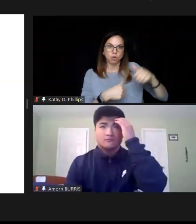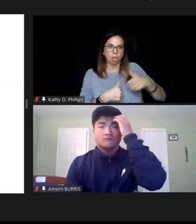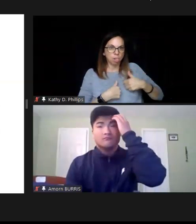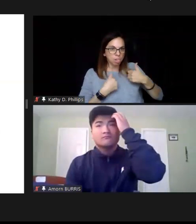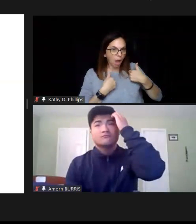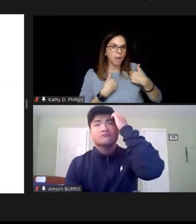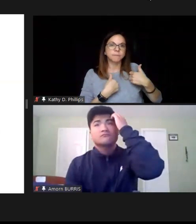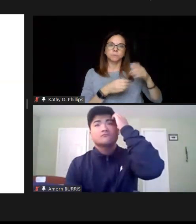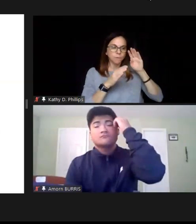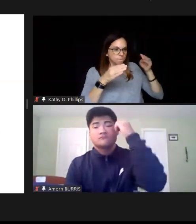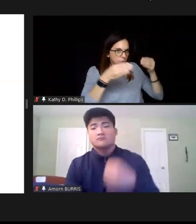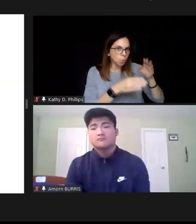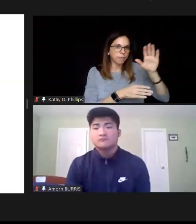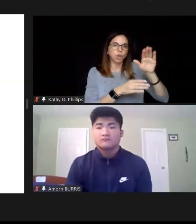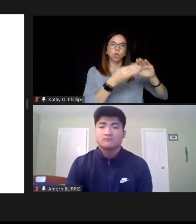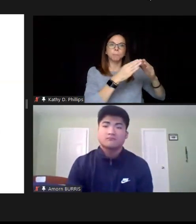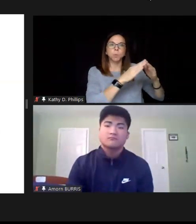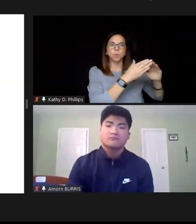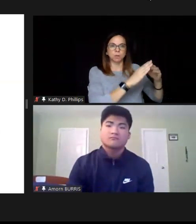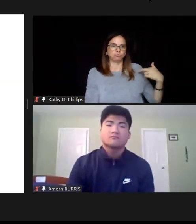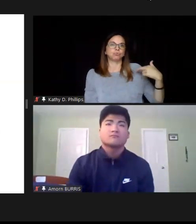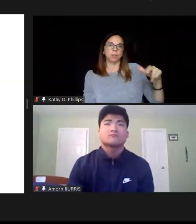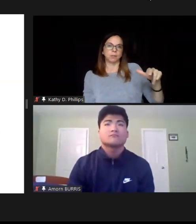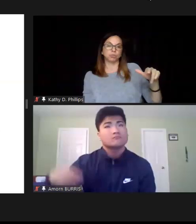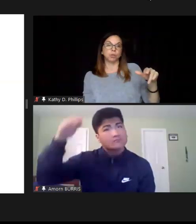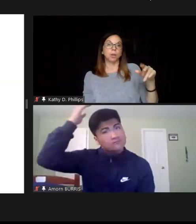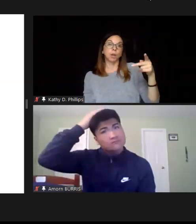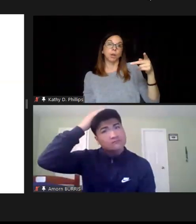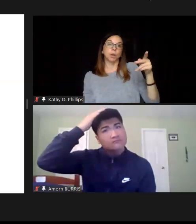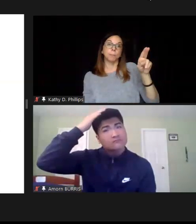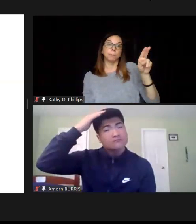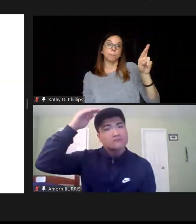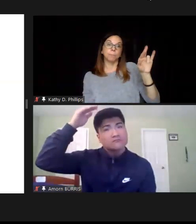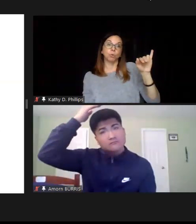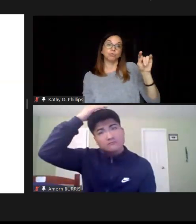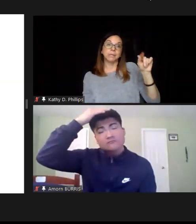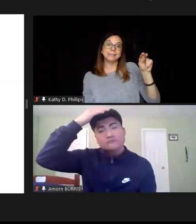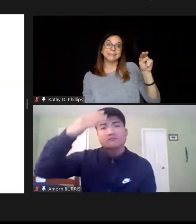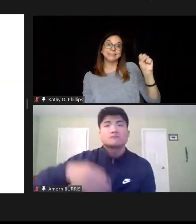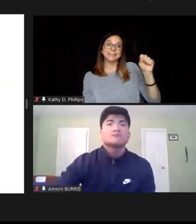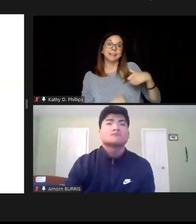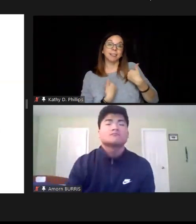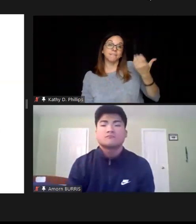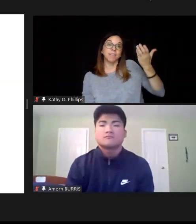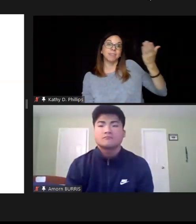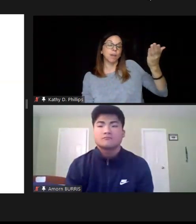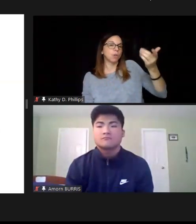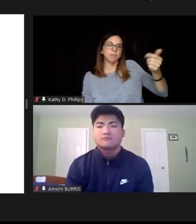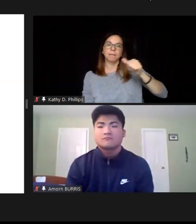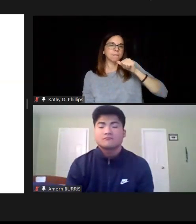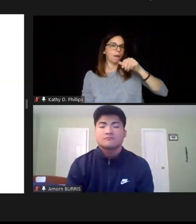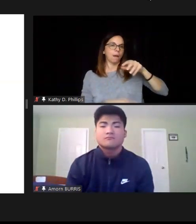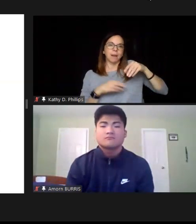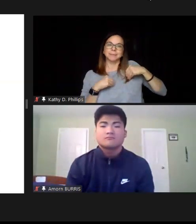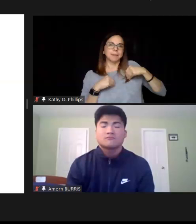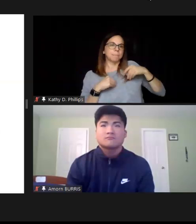their community. The Puritans that lived in New England were very intolerant of people